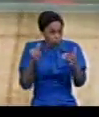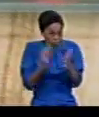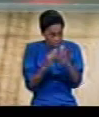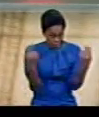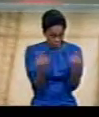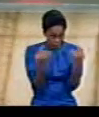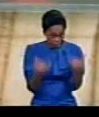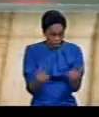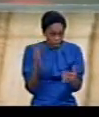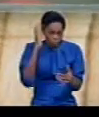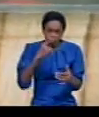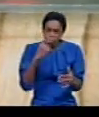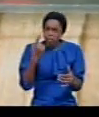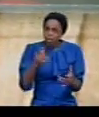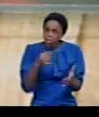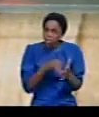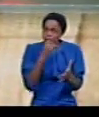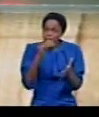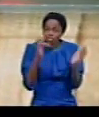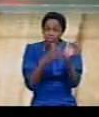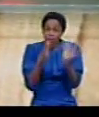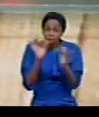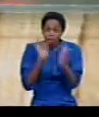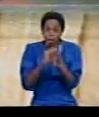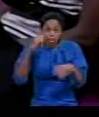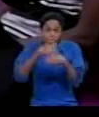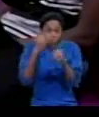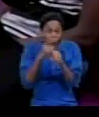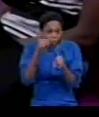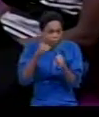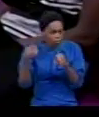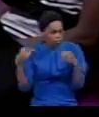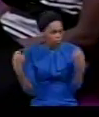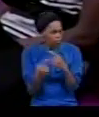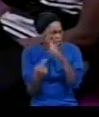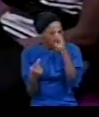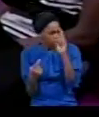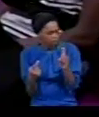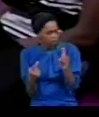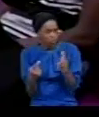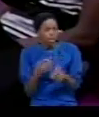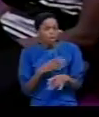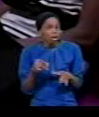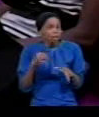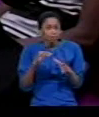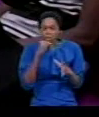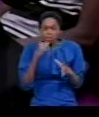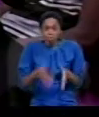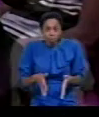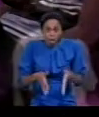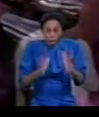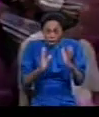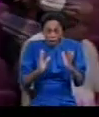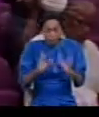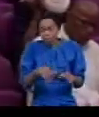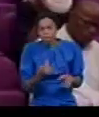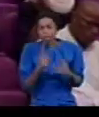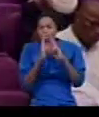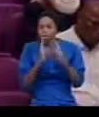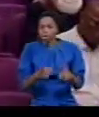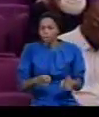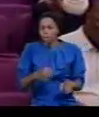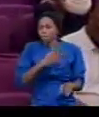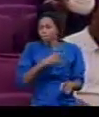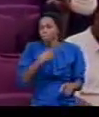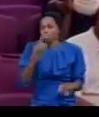the product of Christ? Christ made me do that. He didn't allow any answer. He said, God